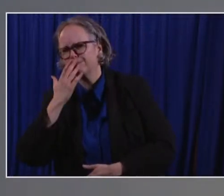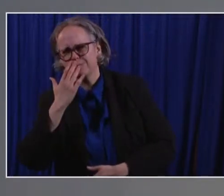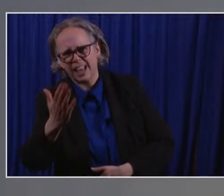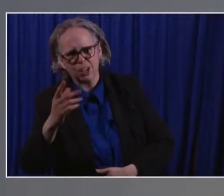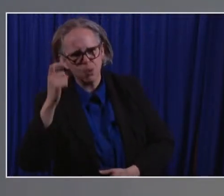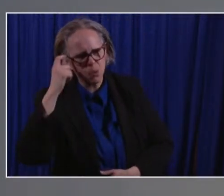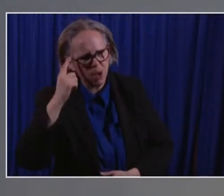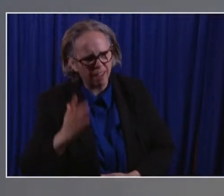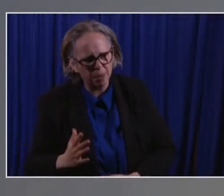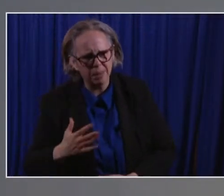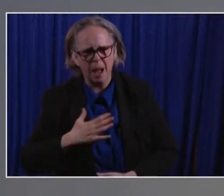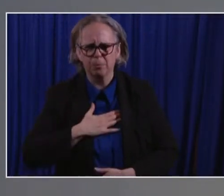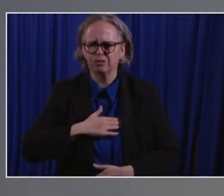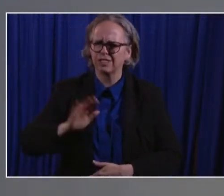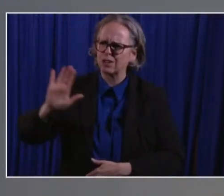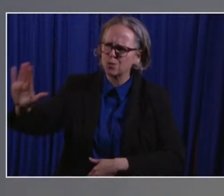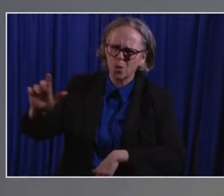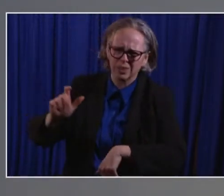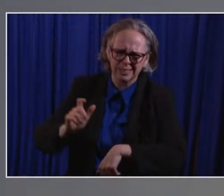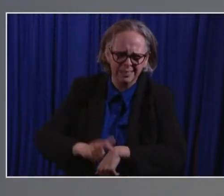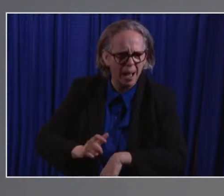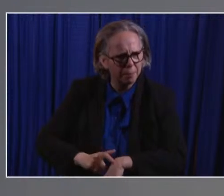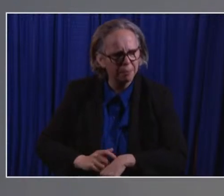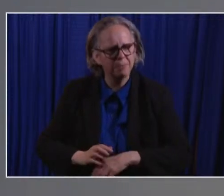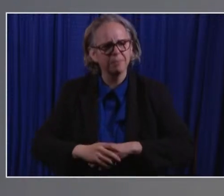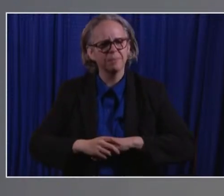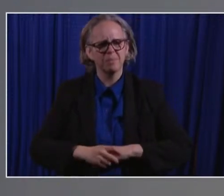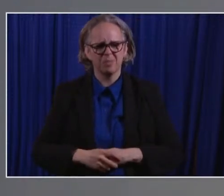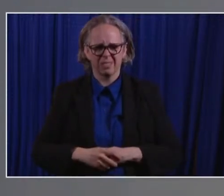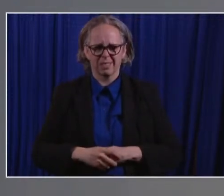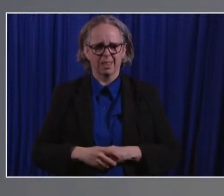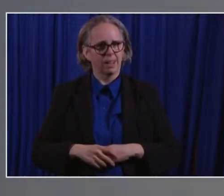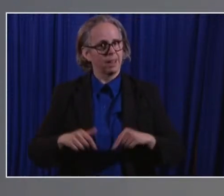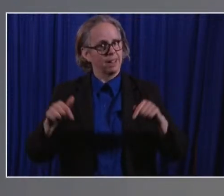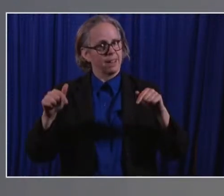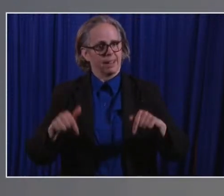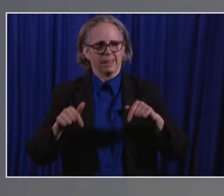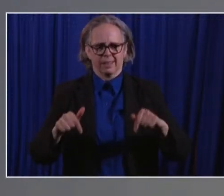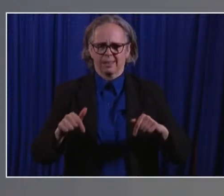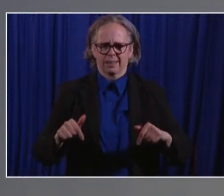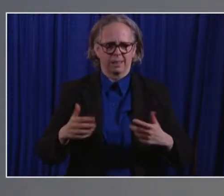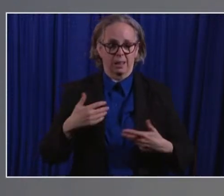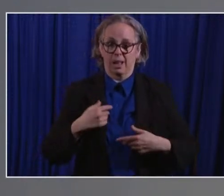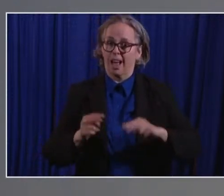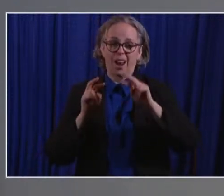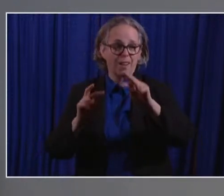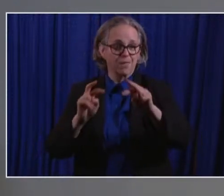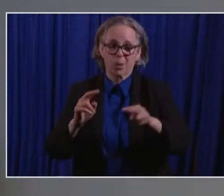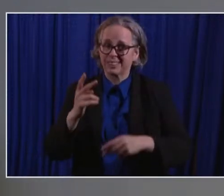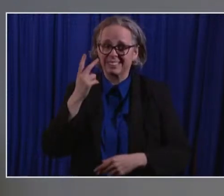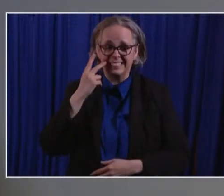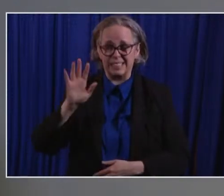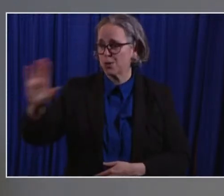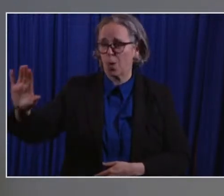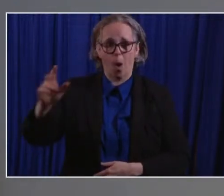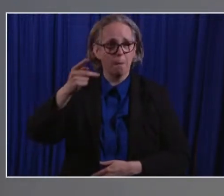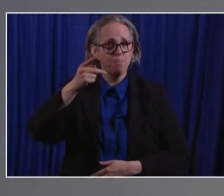think since the beginning, once a week, listening to the challenges that we've had at the local level, and your support has been very much